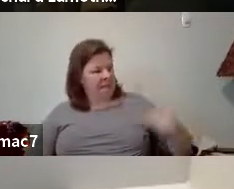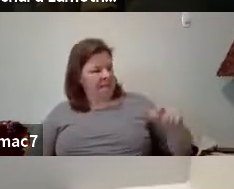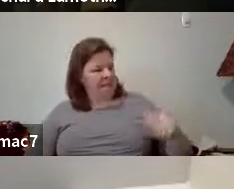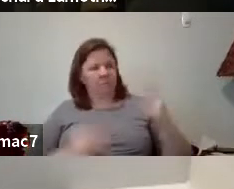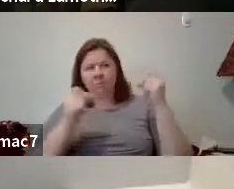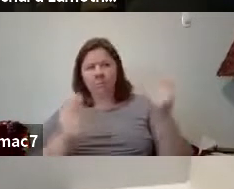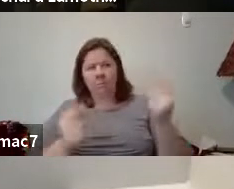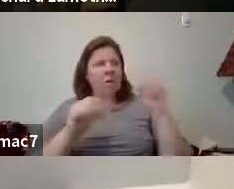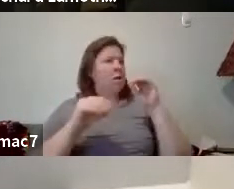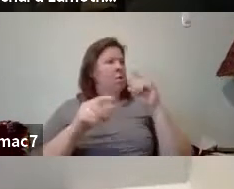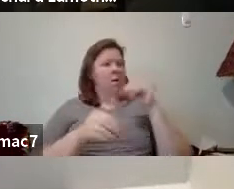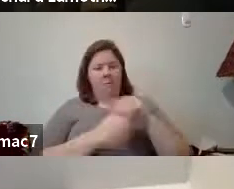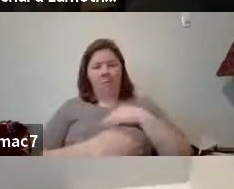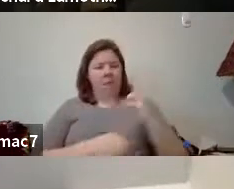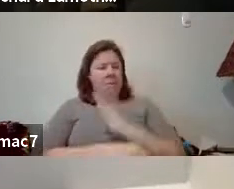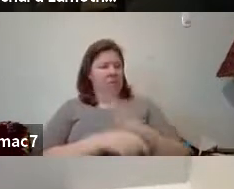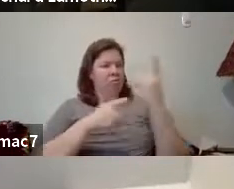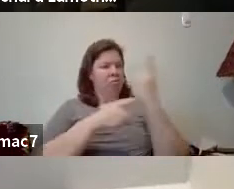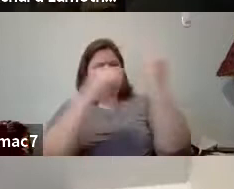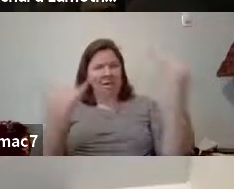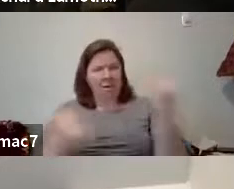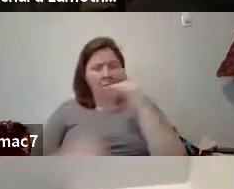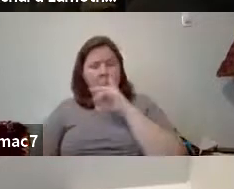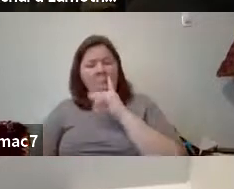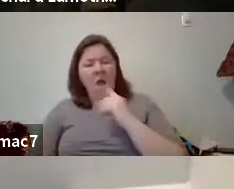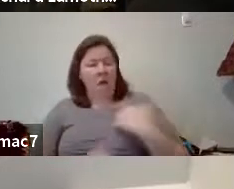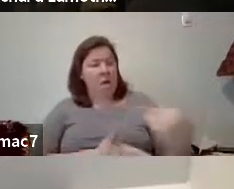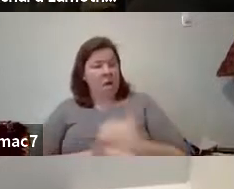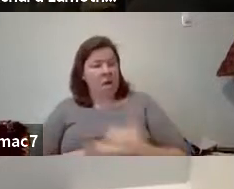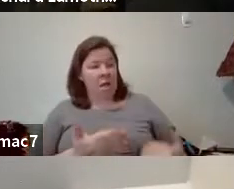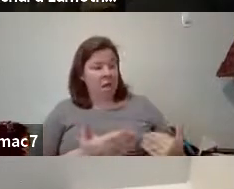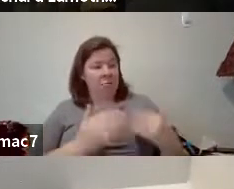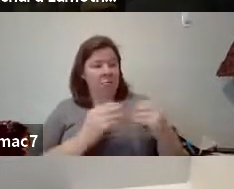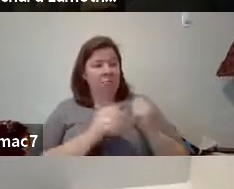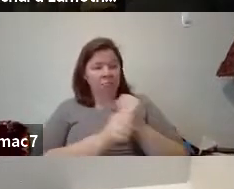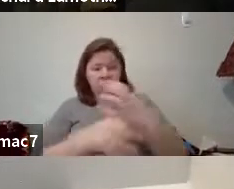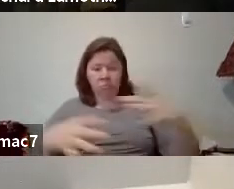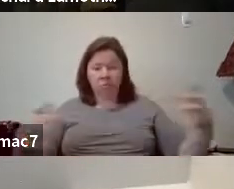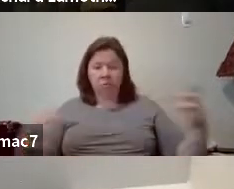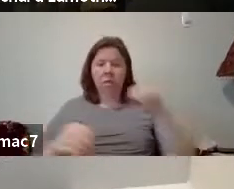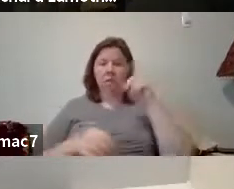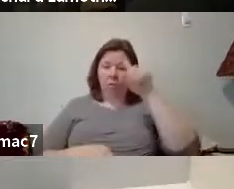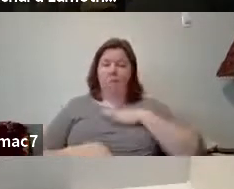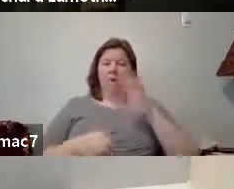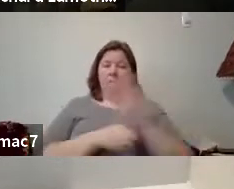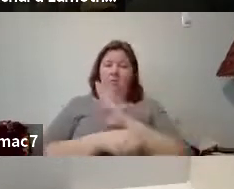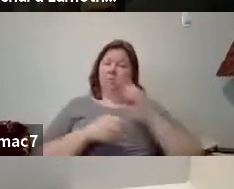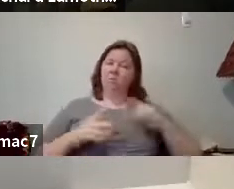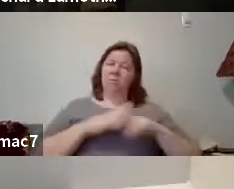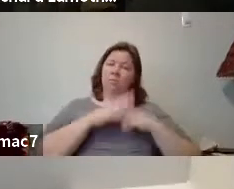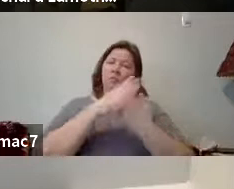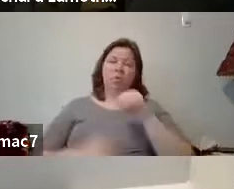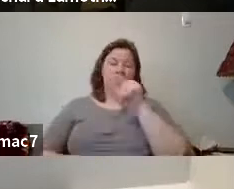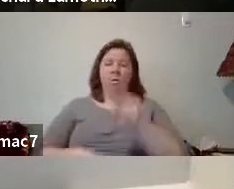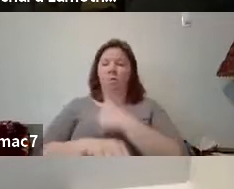put in my business. And so I was looking for the income generation for my business when I got started out. And it wasn't long before